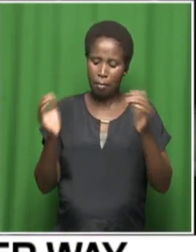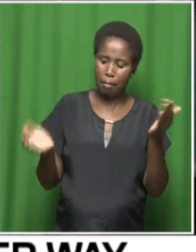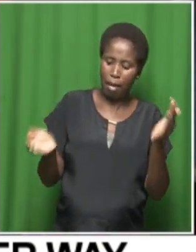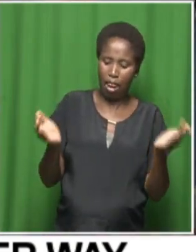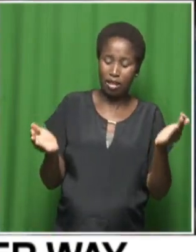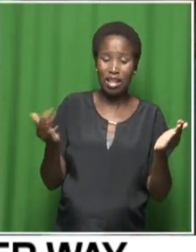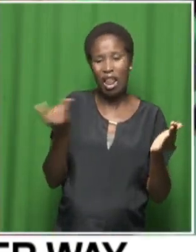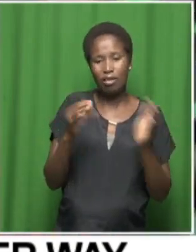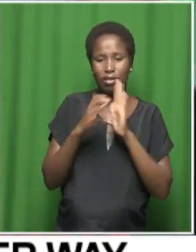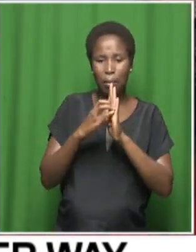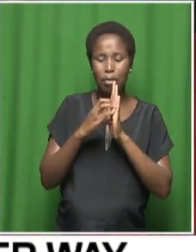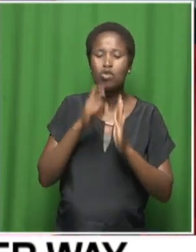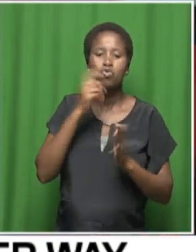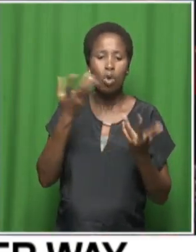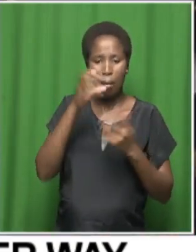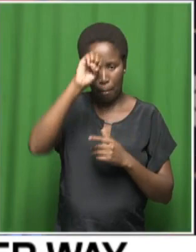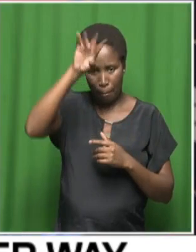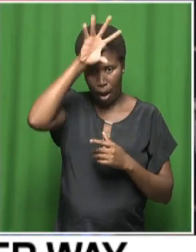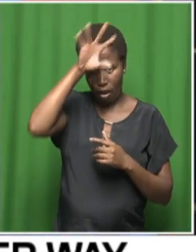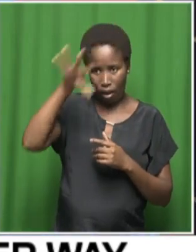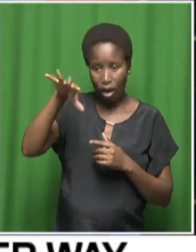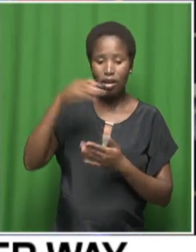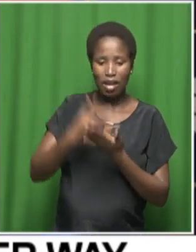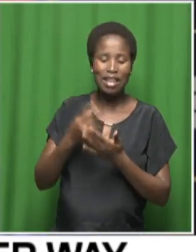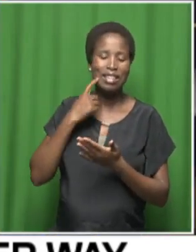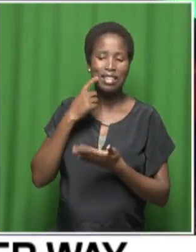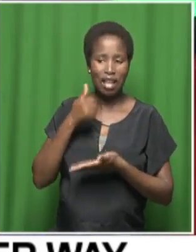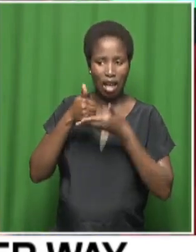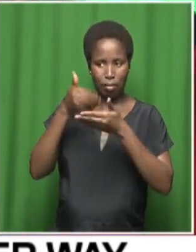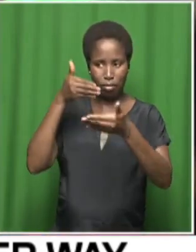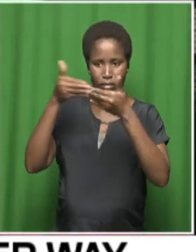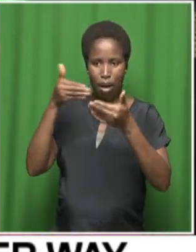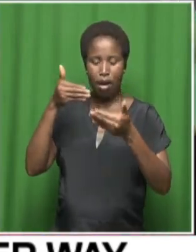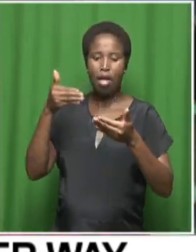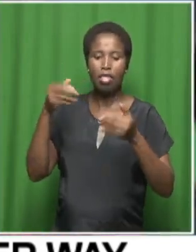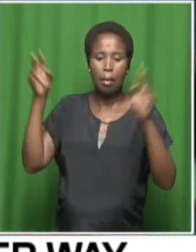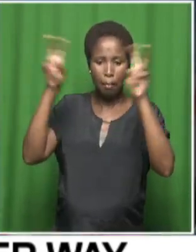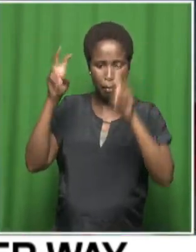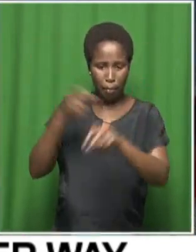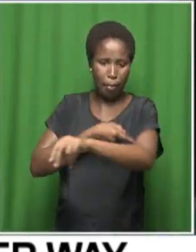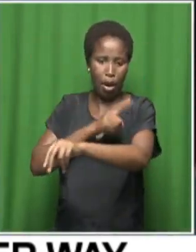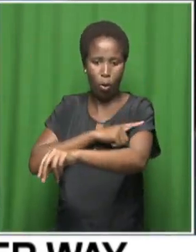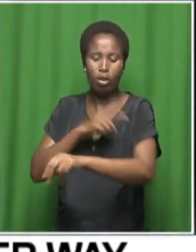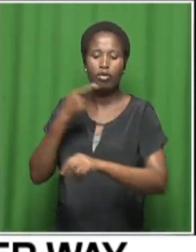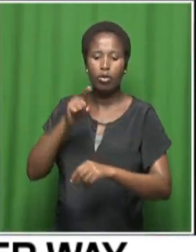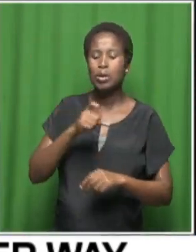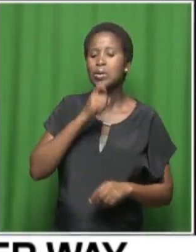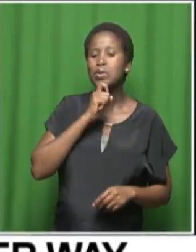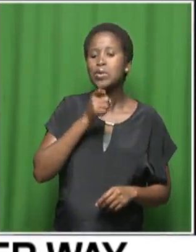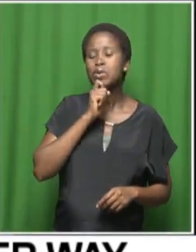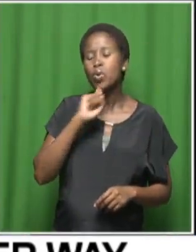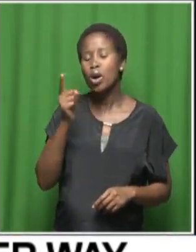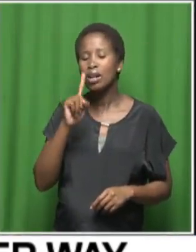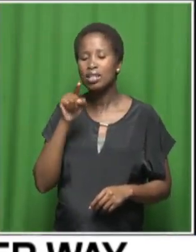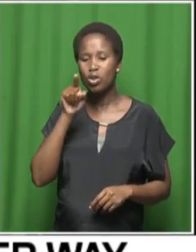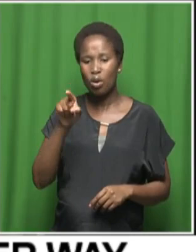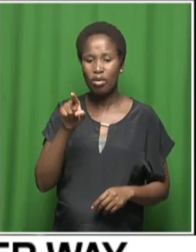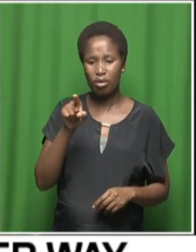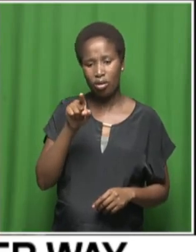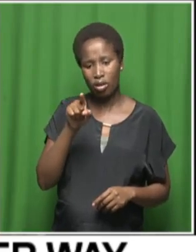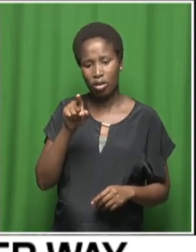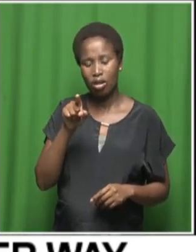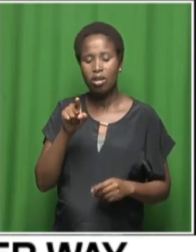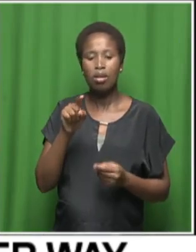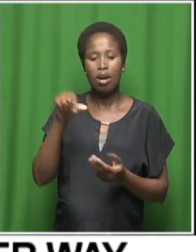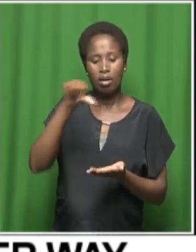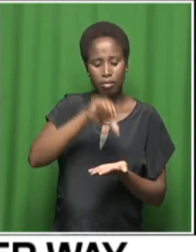industry to power our mining locomotives through the fuel cell, and the fuel cell uses the hydrogen in pure gas form,